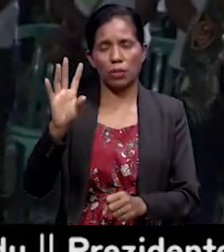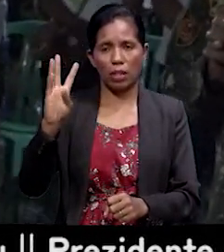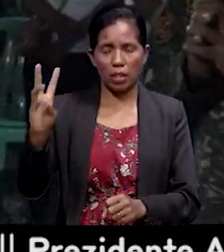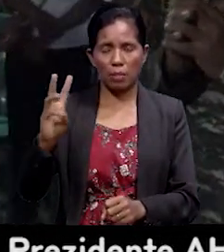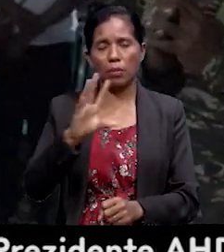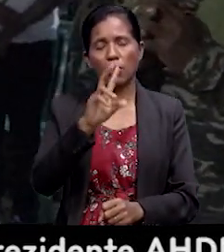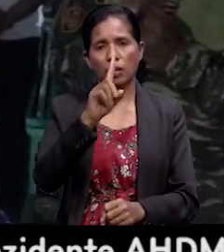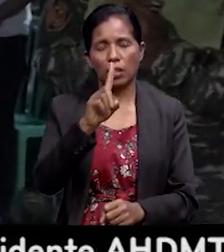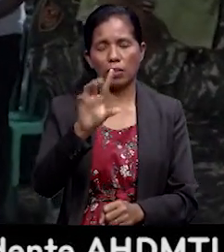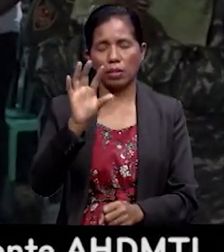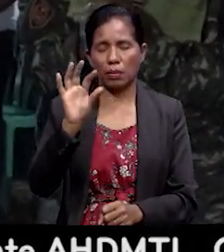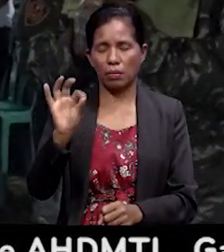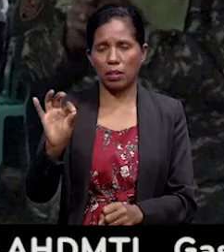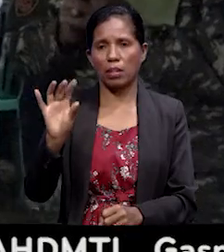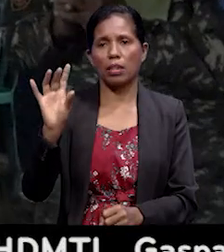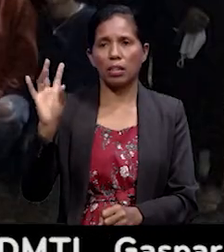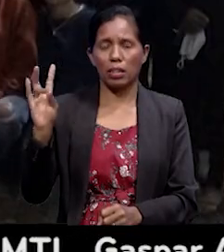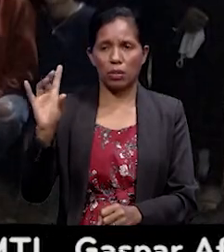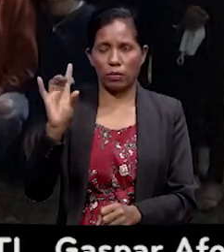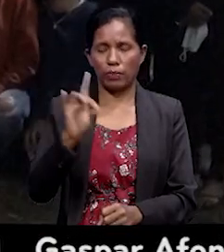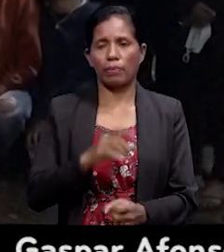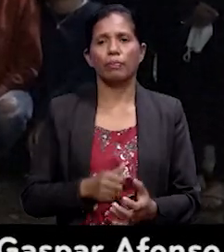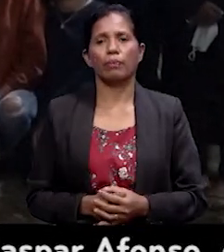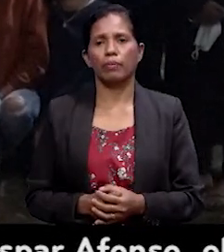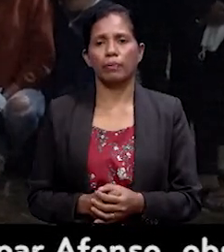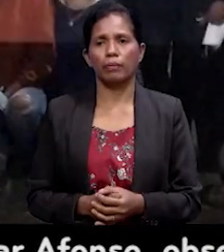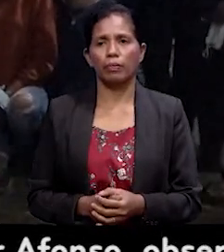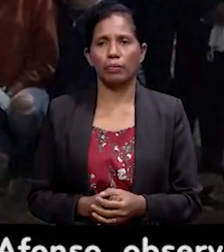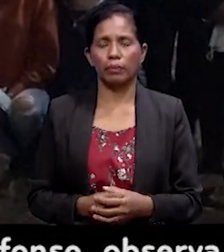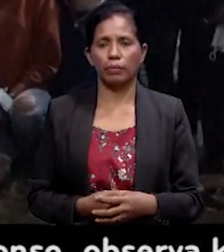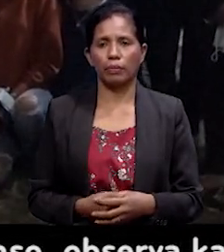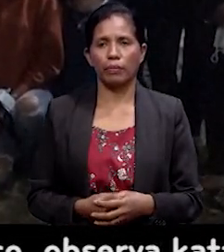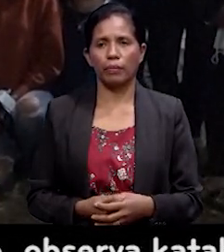atusia hitunulu resin hitung. Agustinho da Costa, Dilma Sujeti, Ziemen.